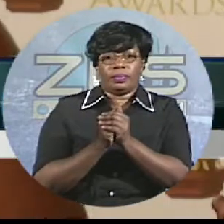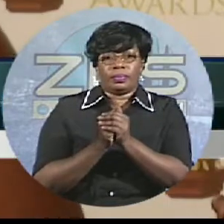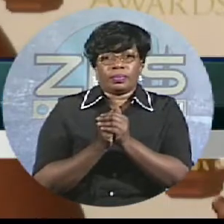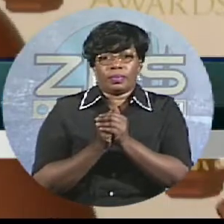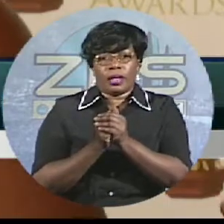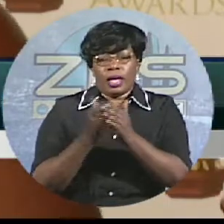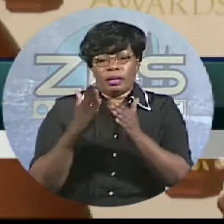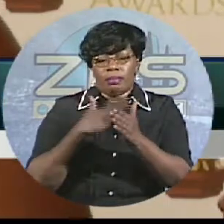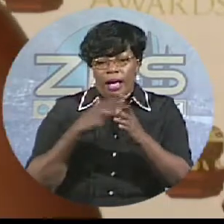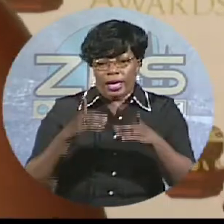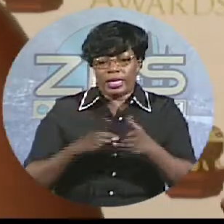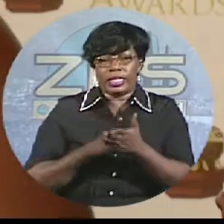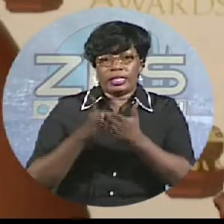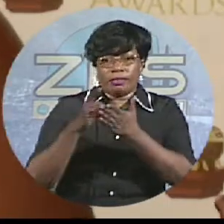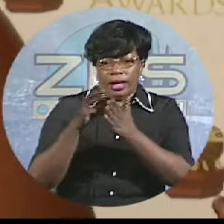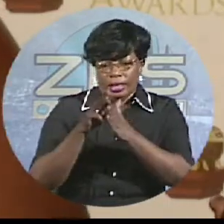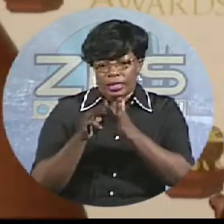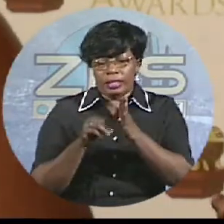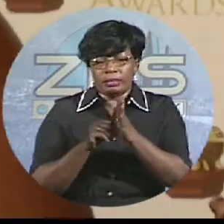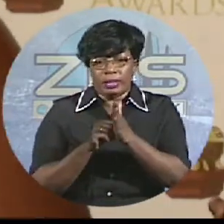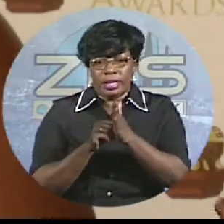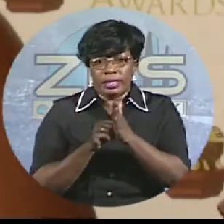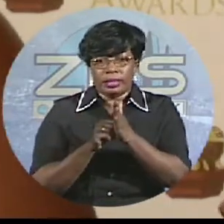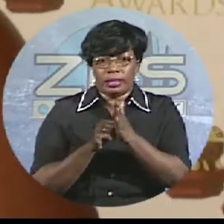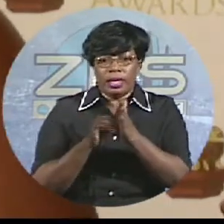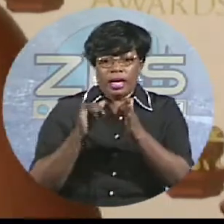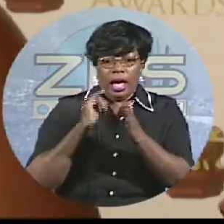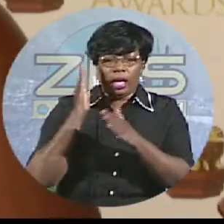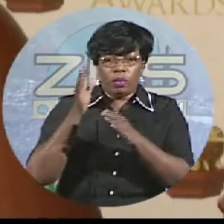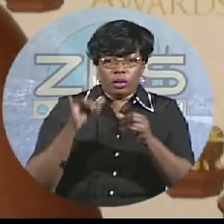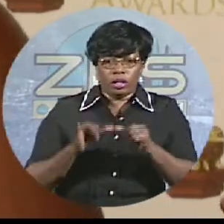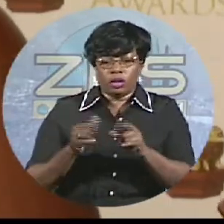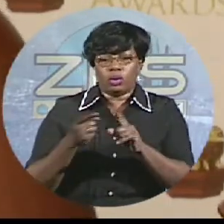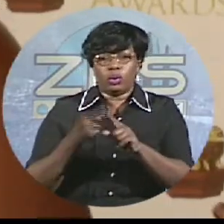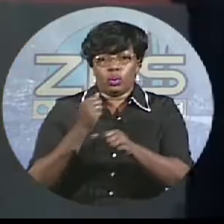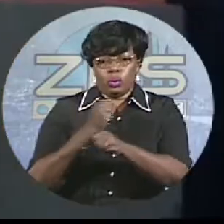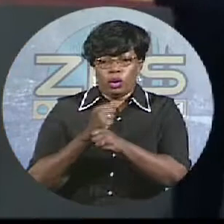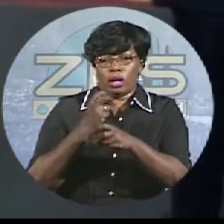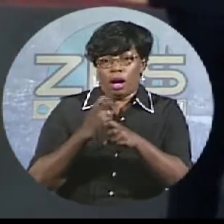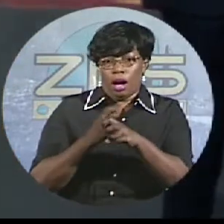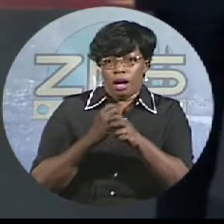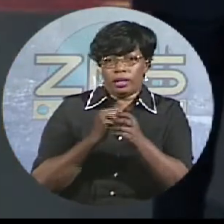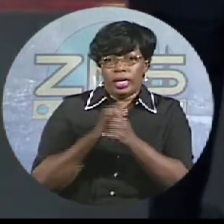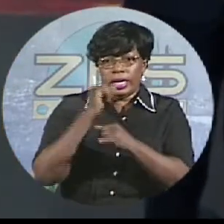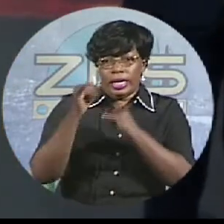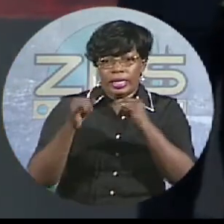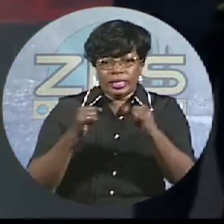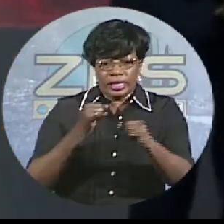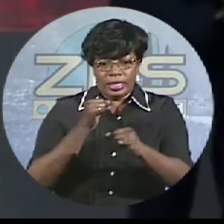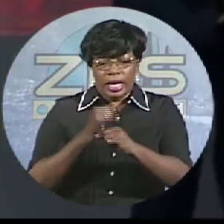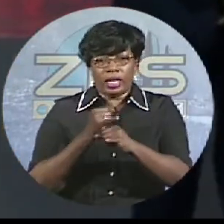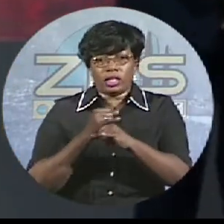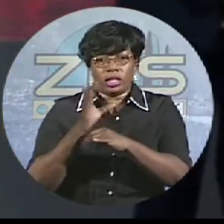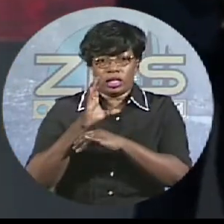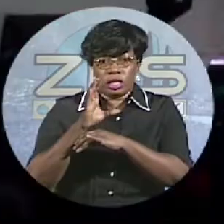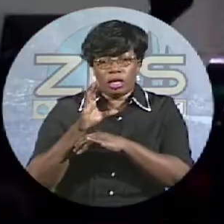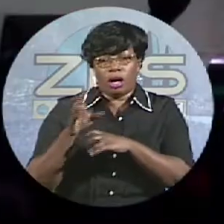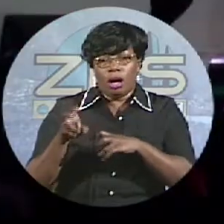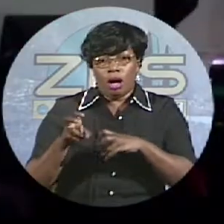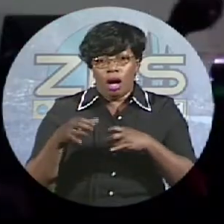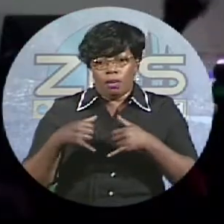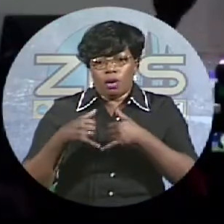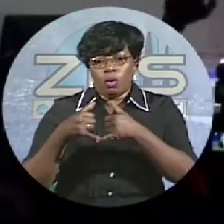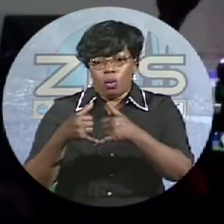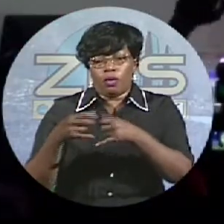my development, and I will continue working hard. International Cacique Awards were given for Travel Writer and